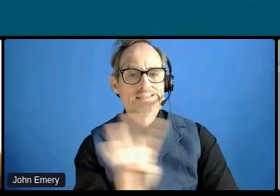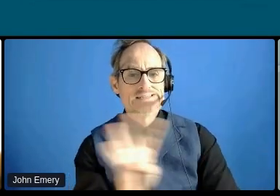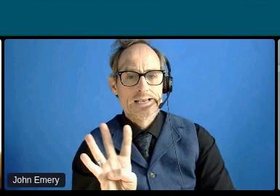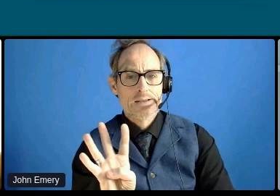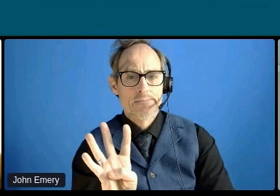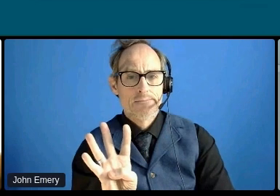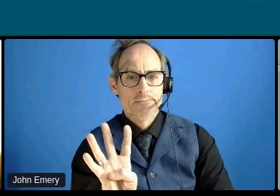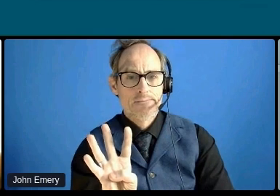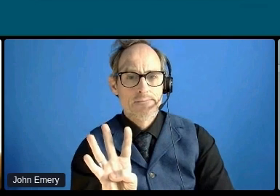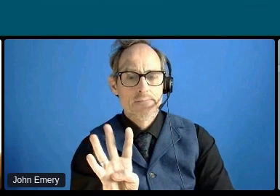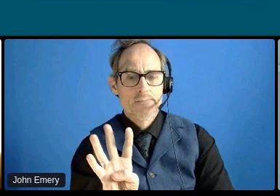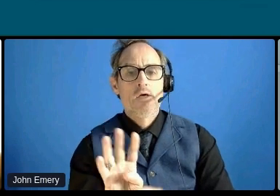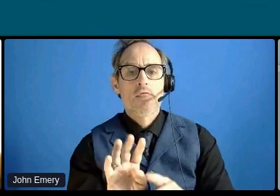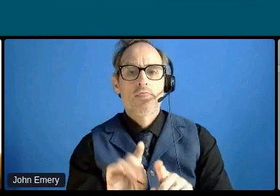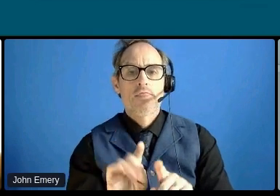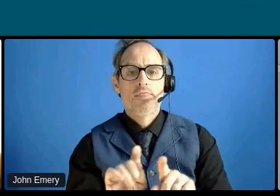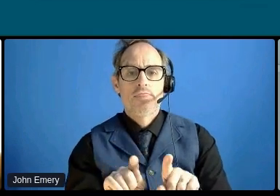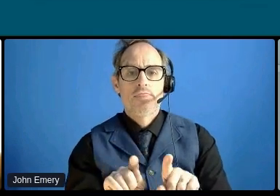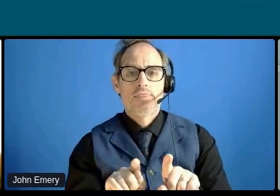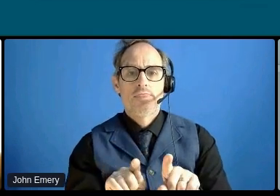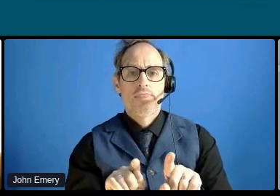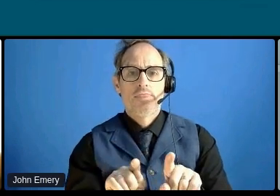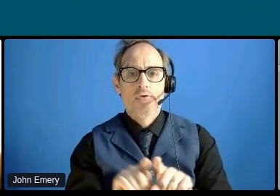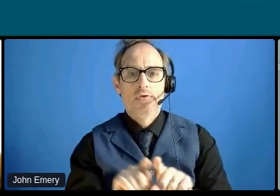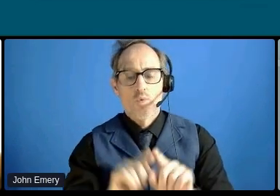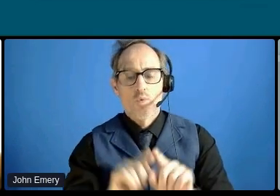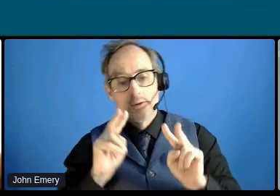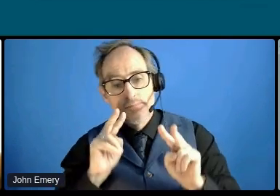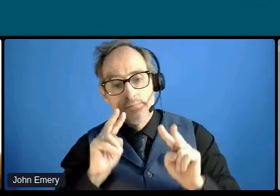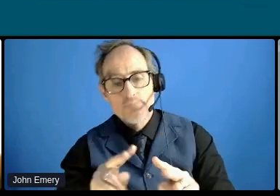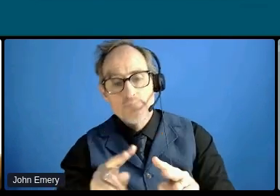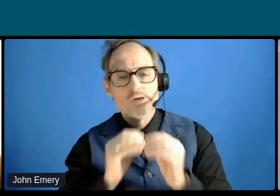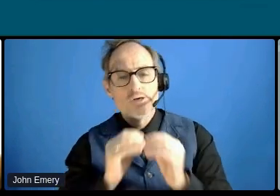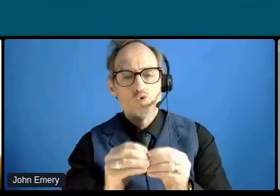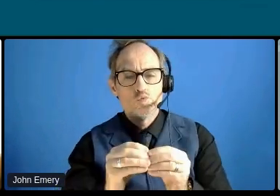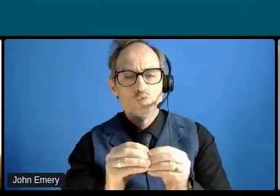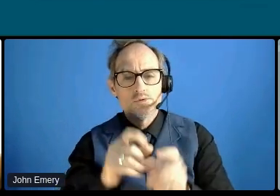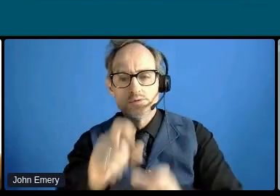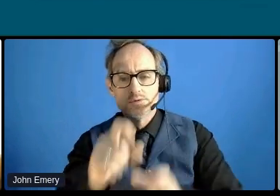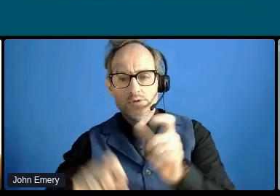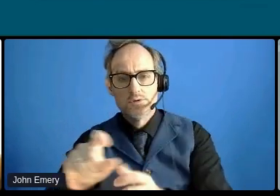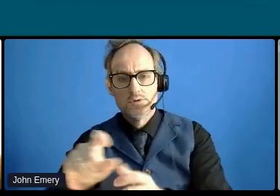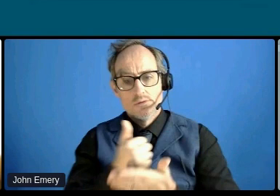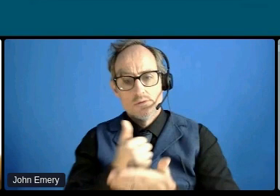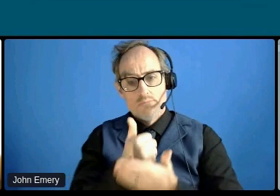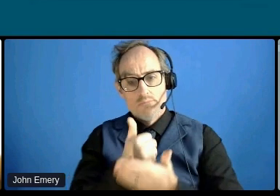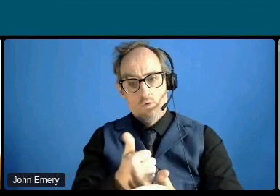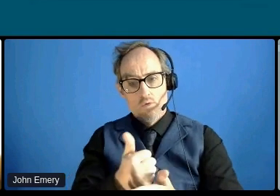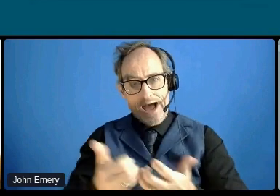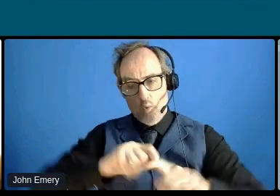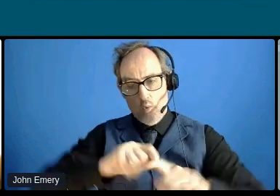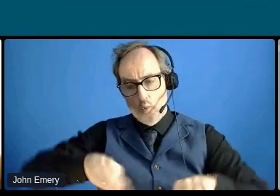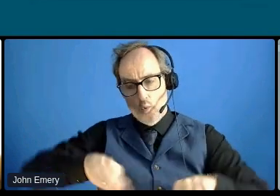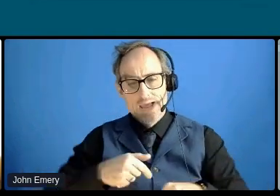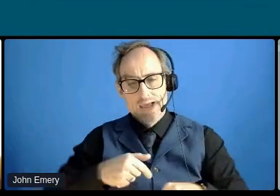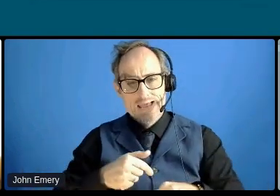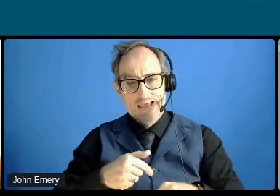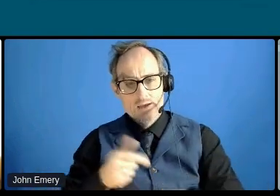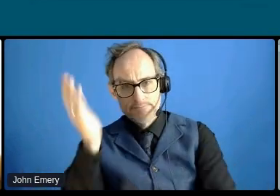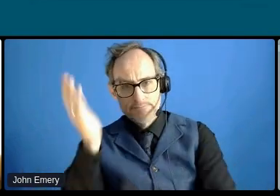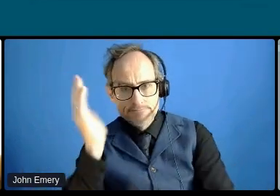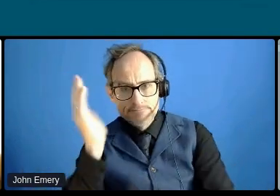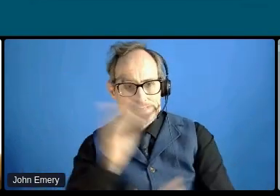we kind of accelerated looking at student support and how we could make our information, learning and teaching more